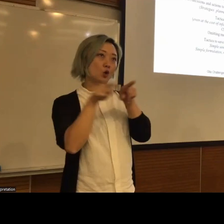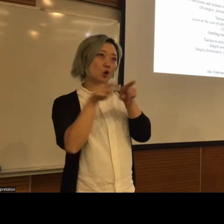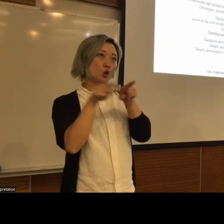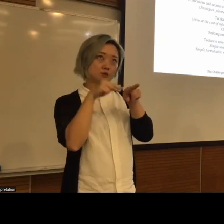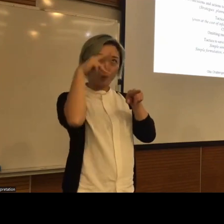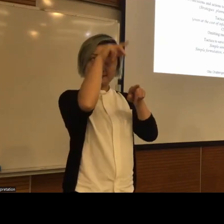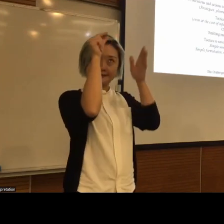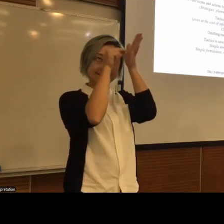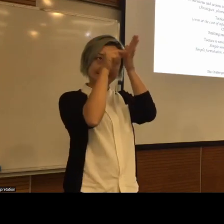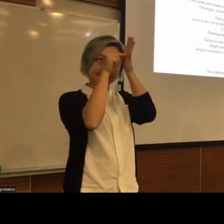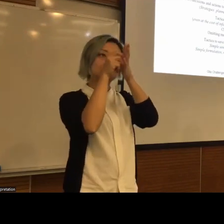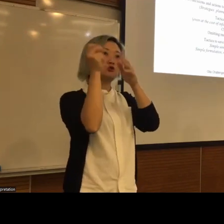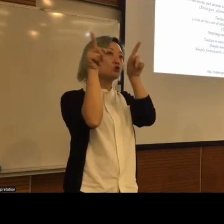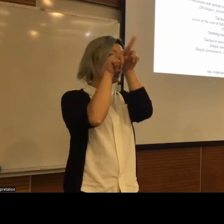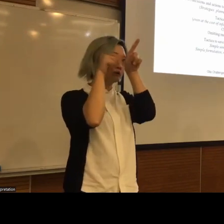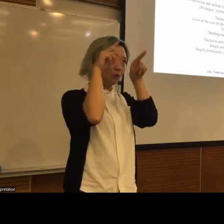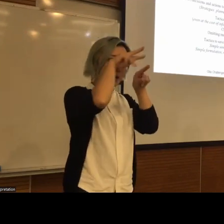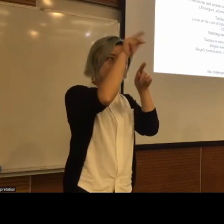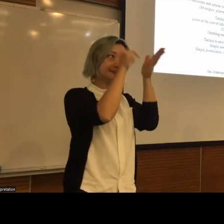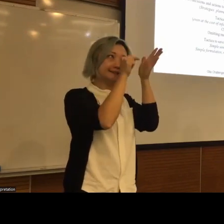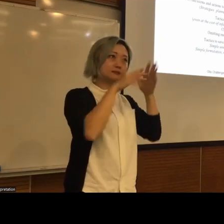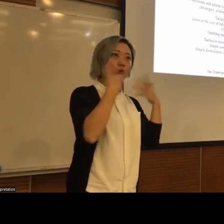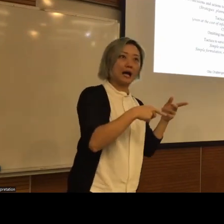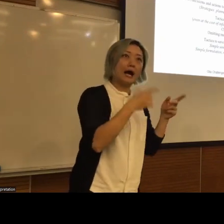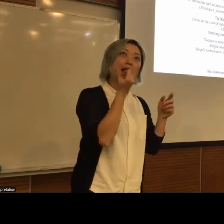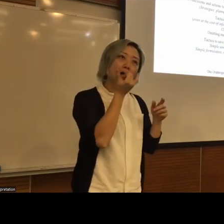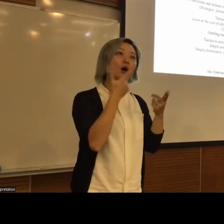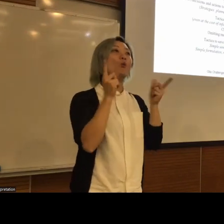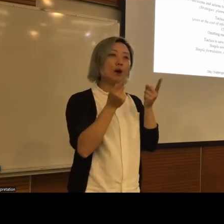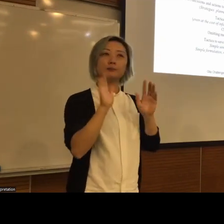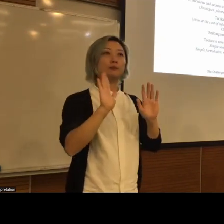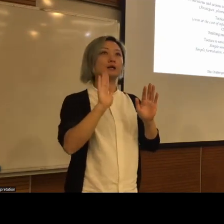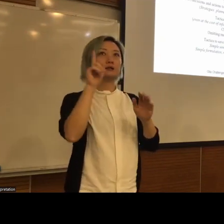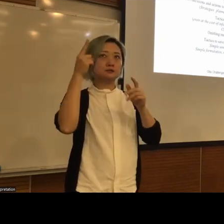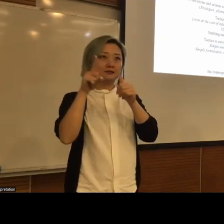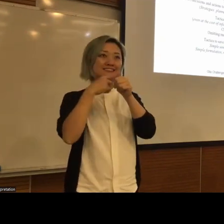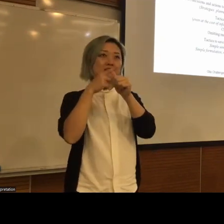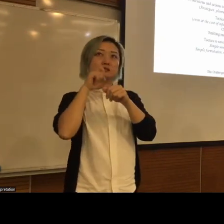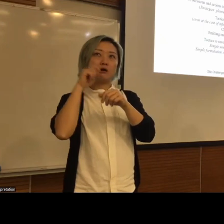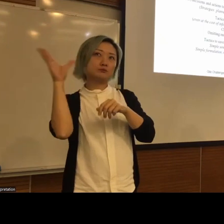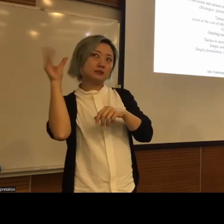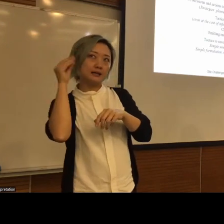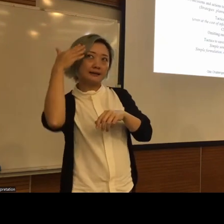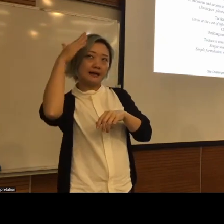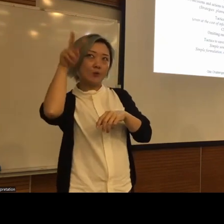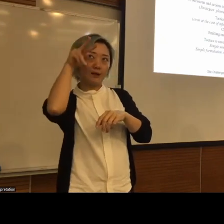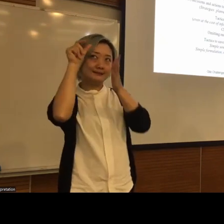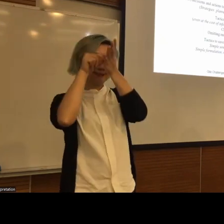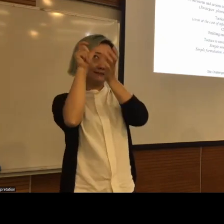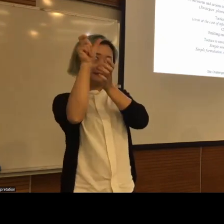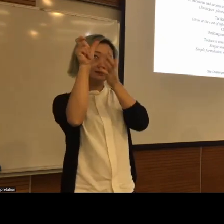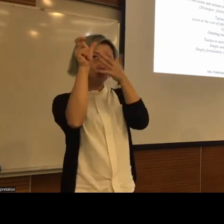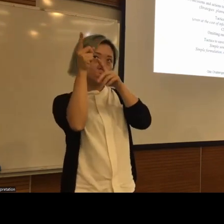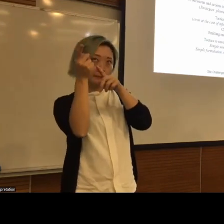for target text items, or is it something that rather happens at a conceptual level, right? Is it purely